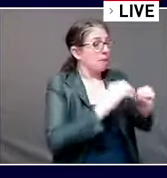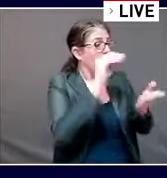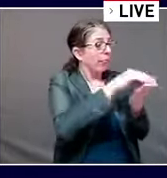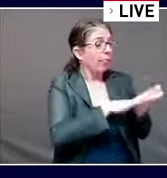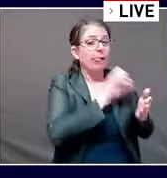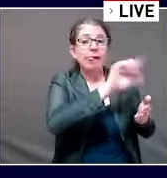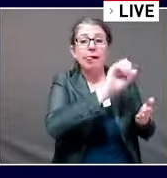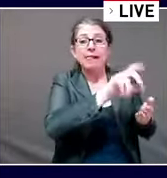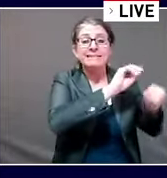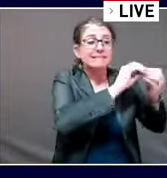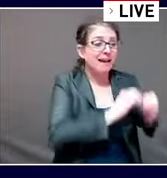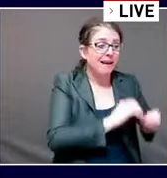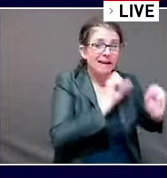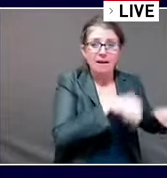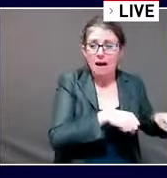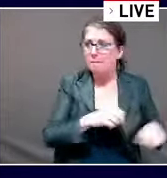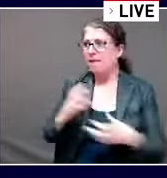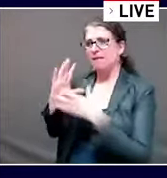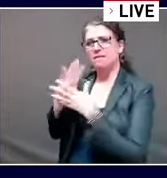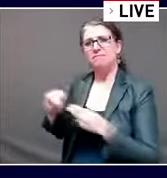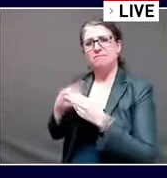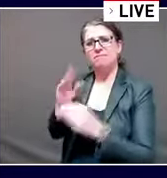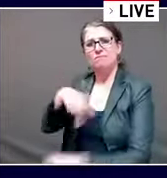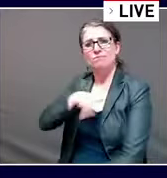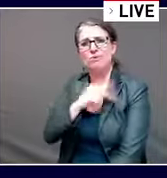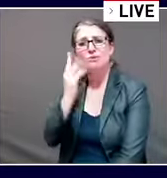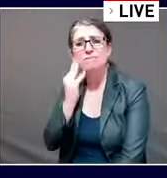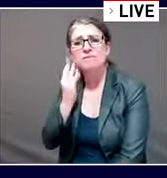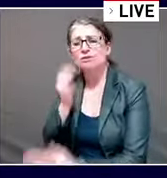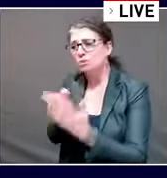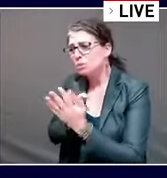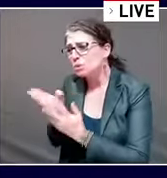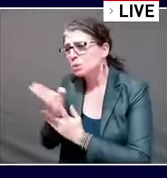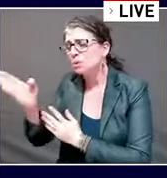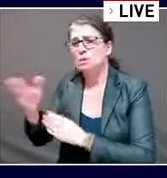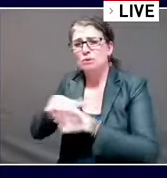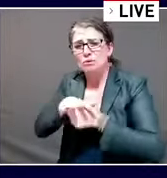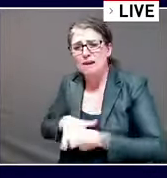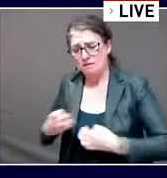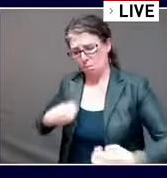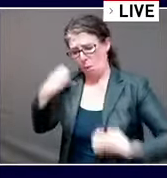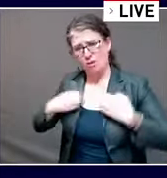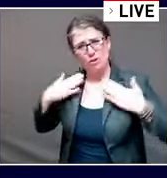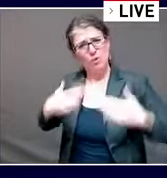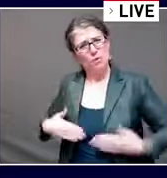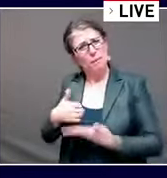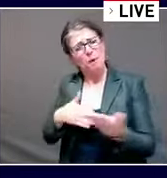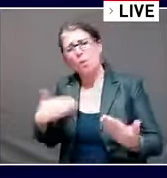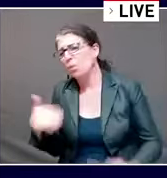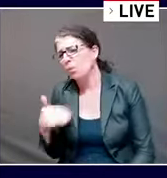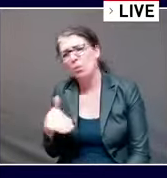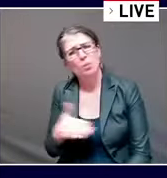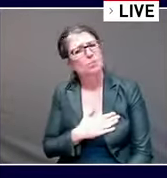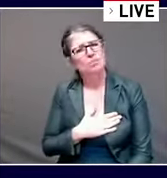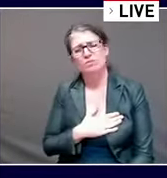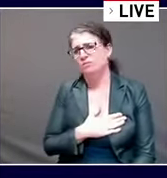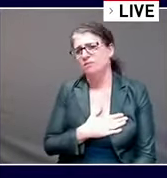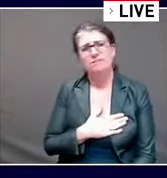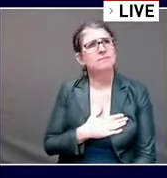I'd like to take a second to talk a bit about some of the outbreaks that Maine CDC has opened in just the recent